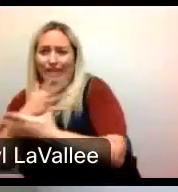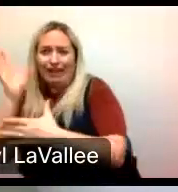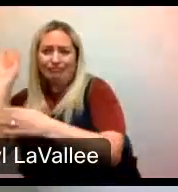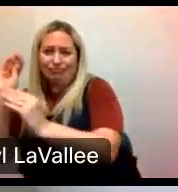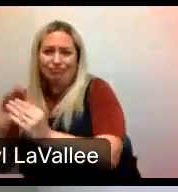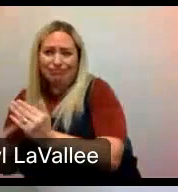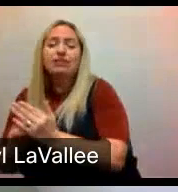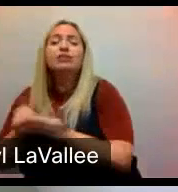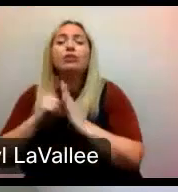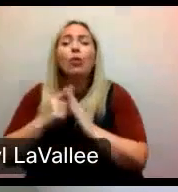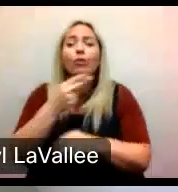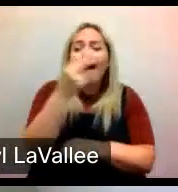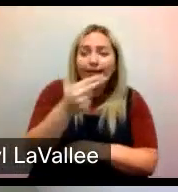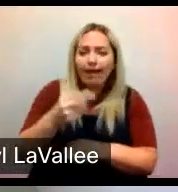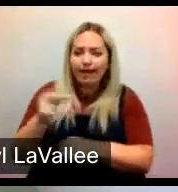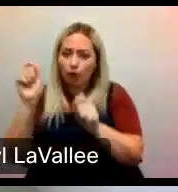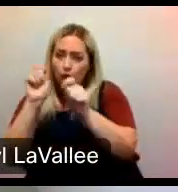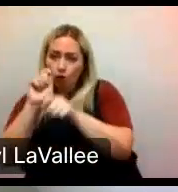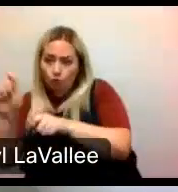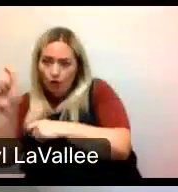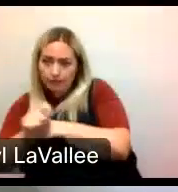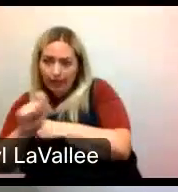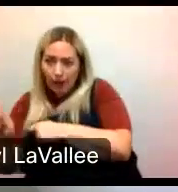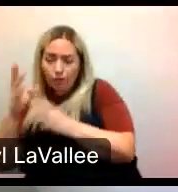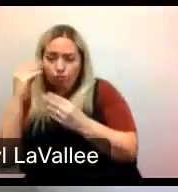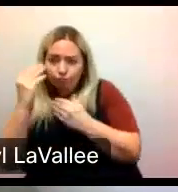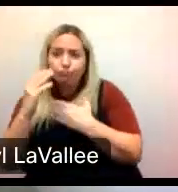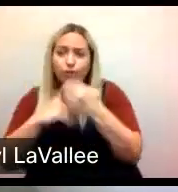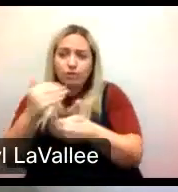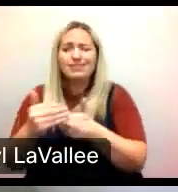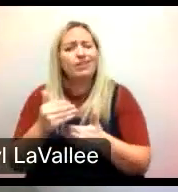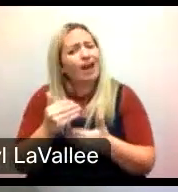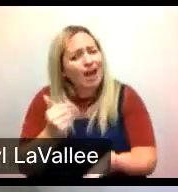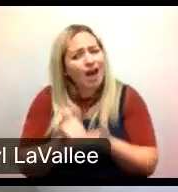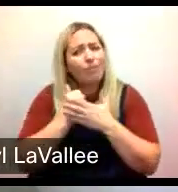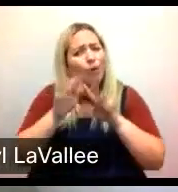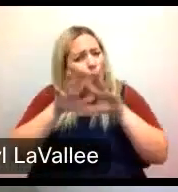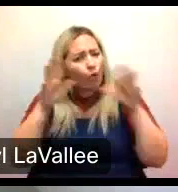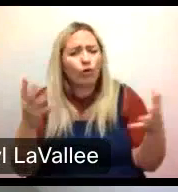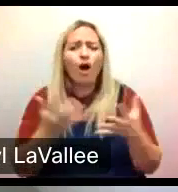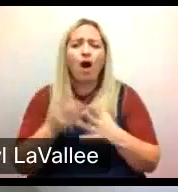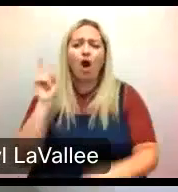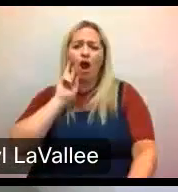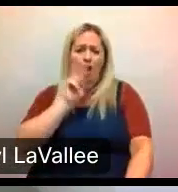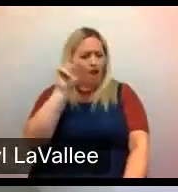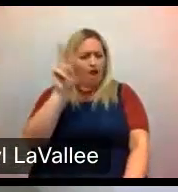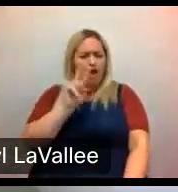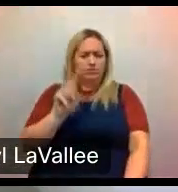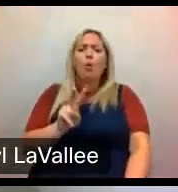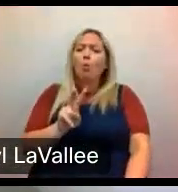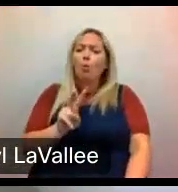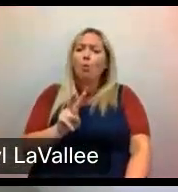and crossing out process can be a really good way of kind of having an overall at a glance view of what you